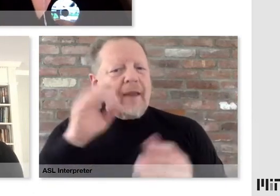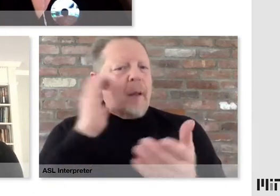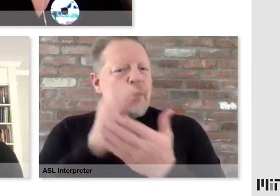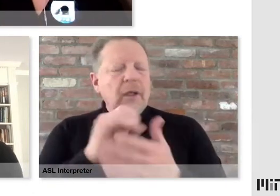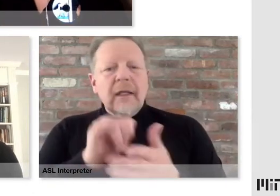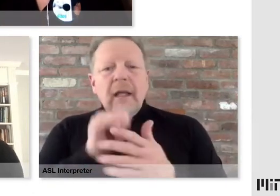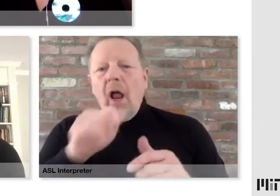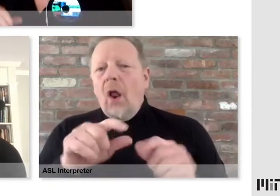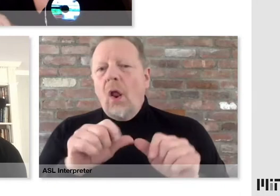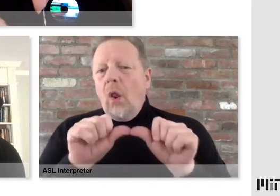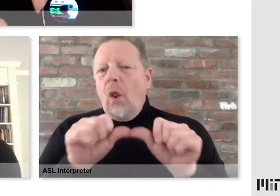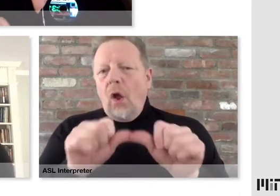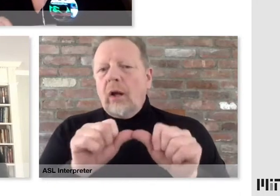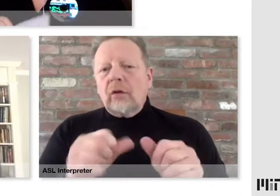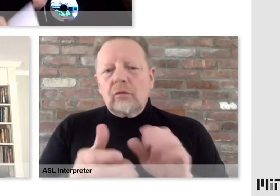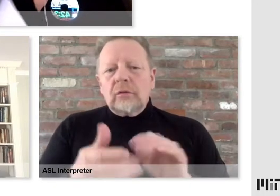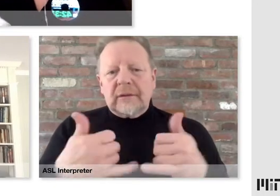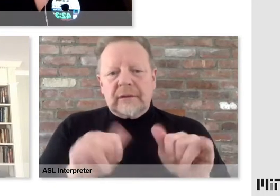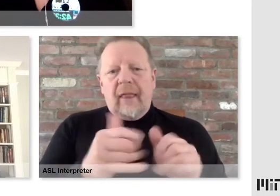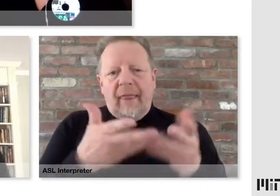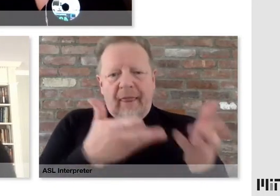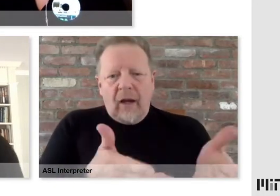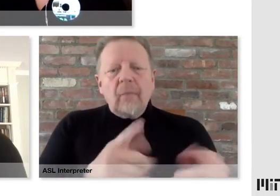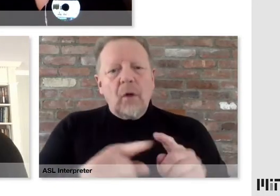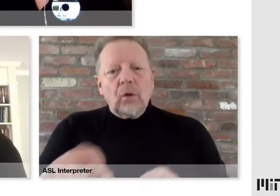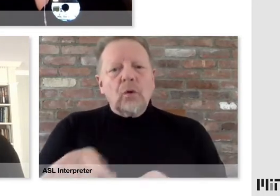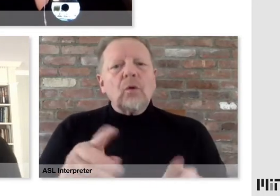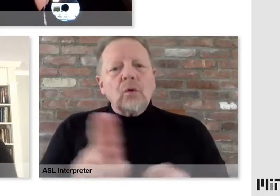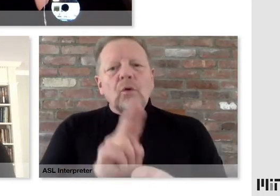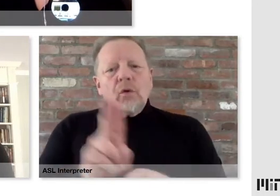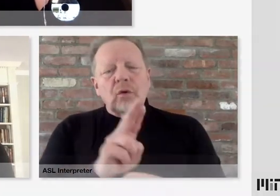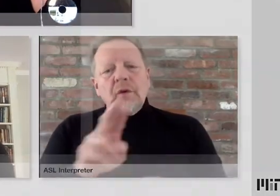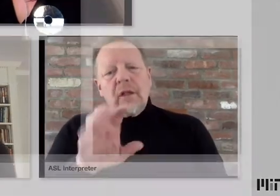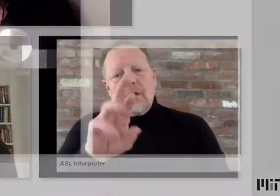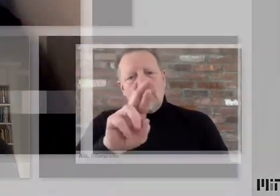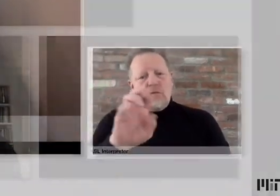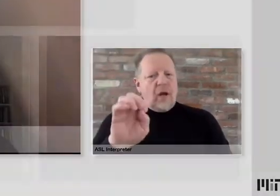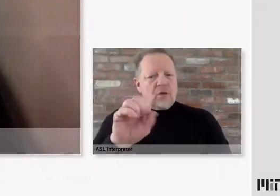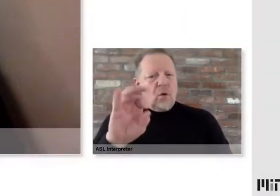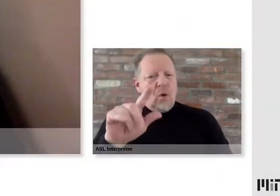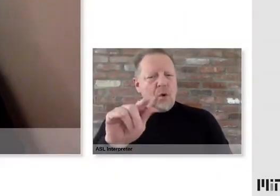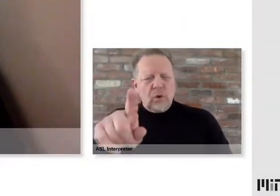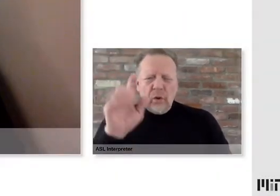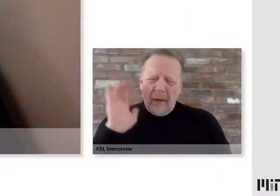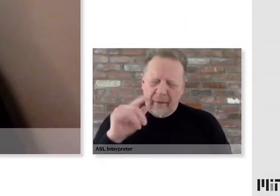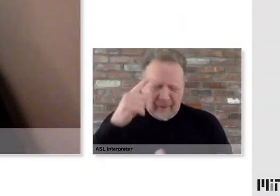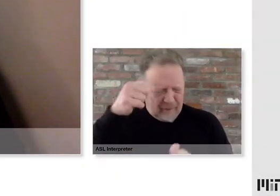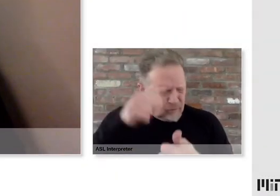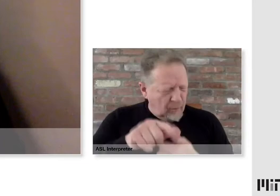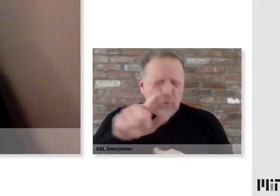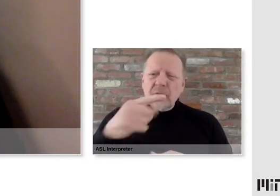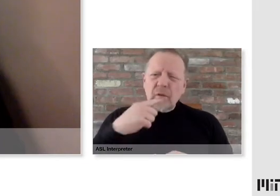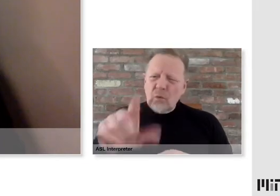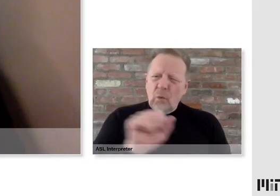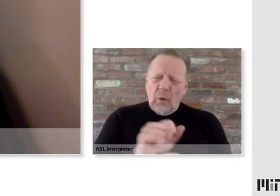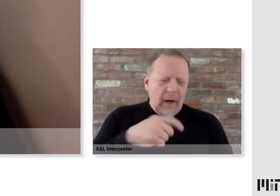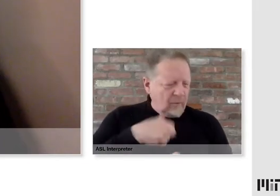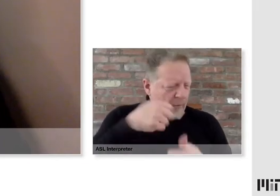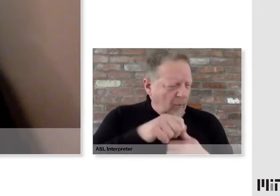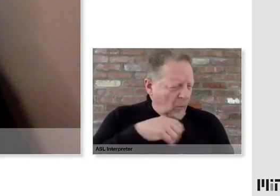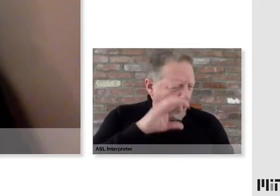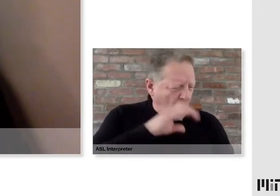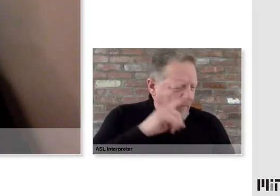made because, you know, you set a resolution. I think you used a word for that. I'm trying to find it real quick.